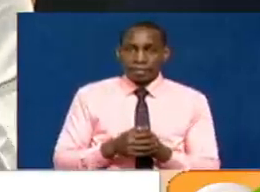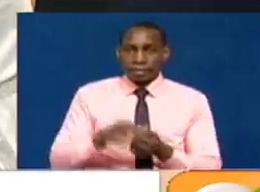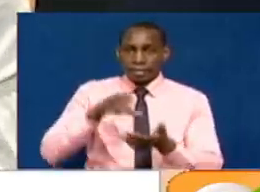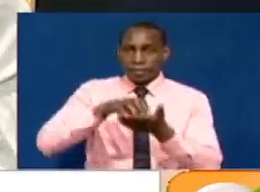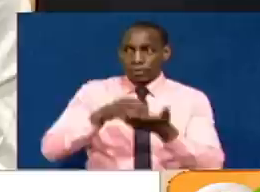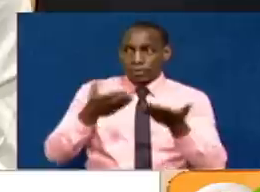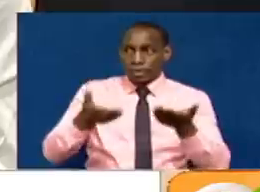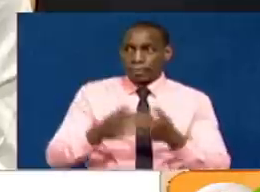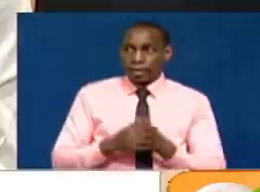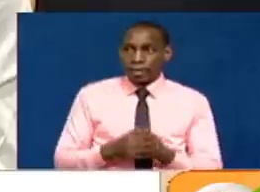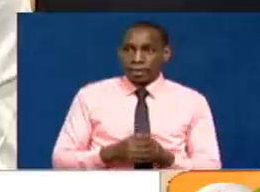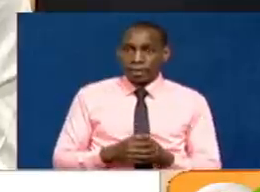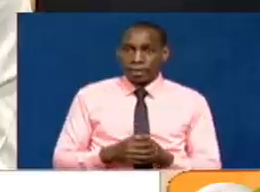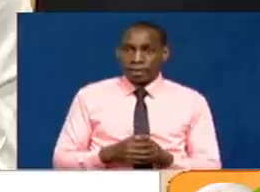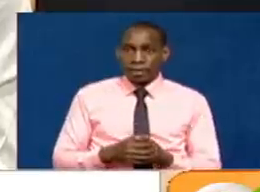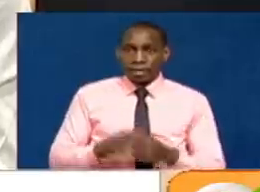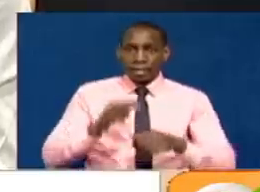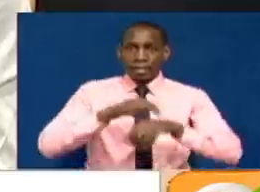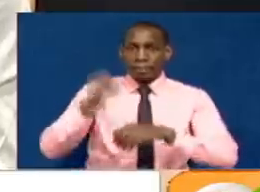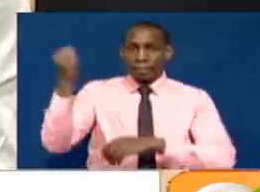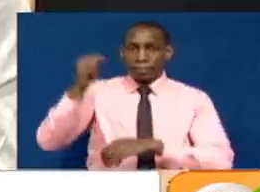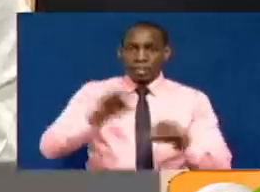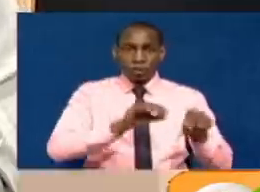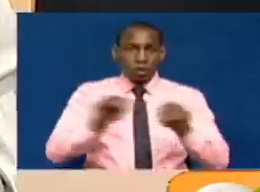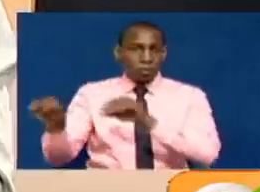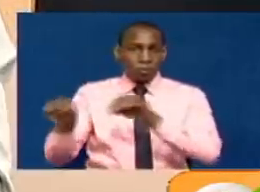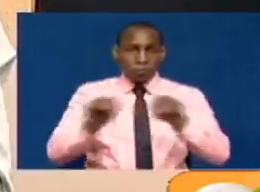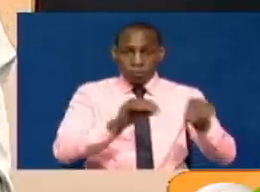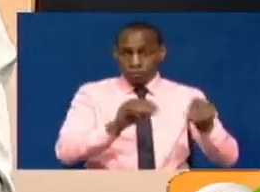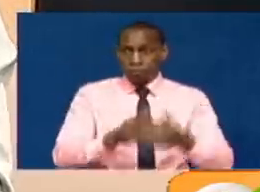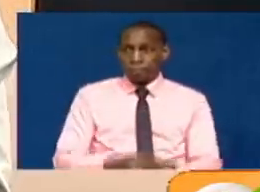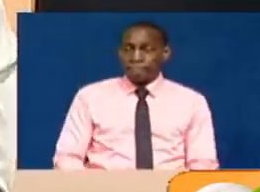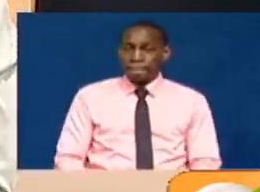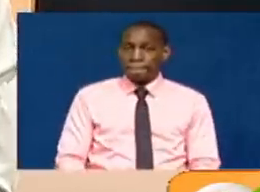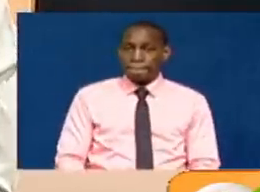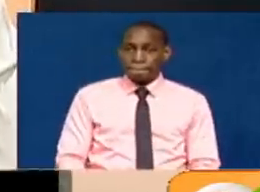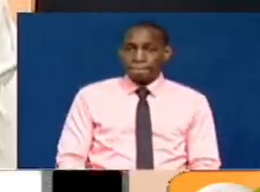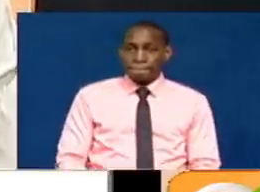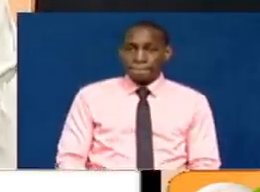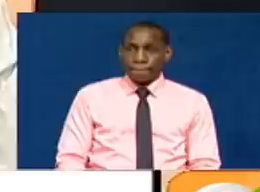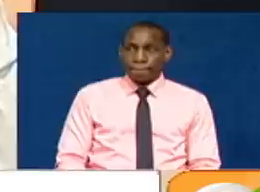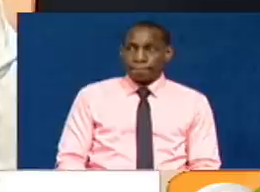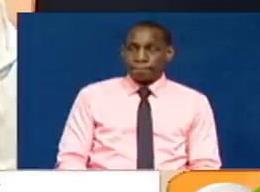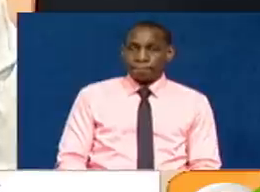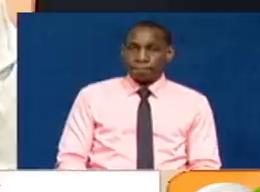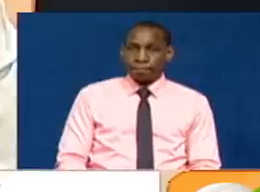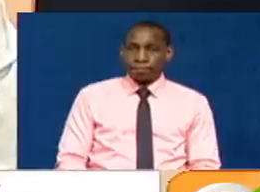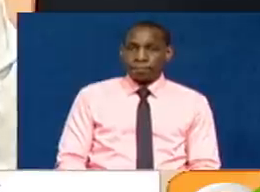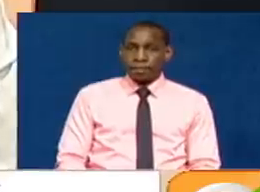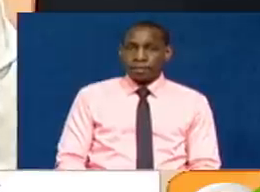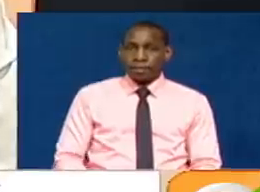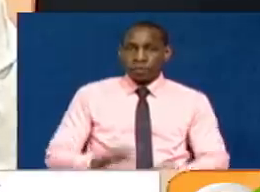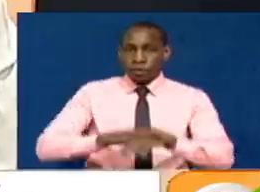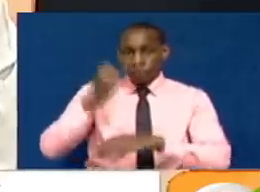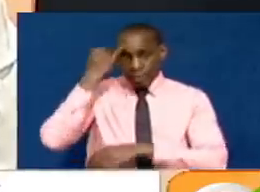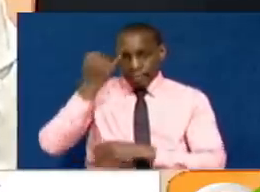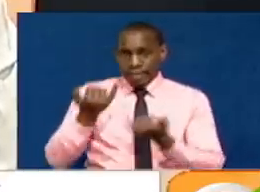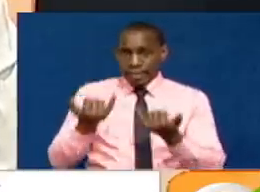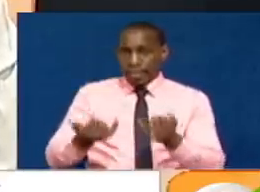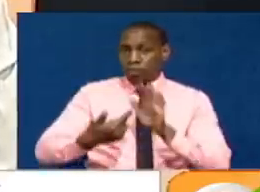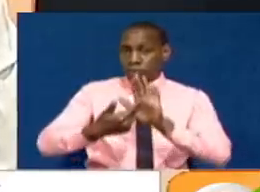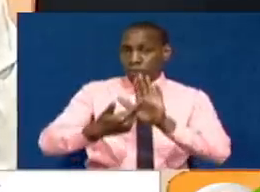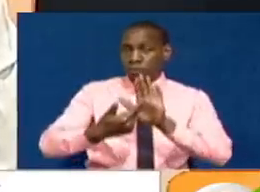here. We call it the political transfer window. Season, yeah. And I think that it would be a good idea right now to listen